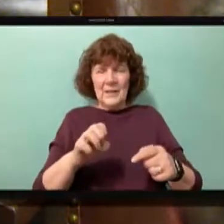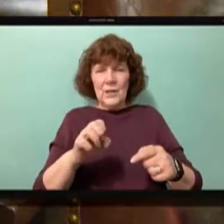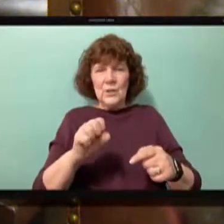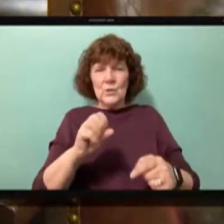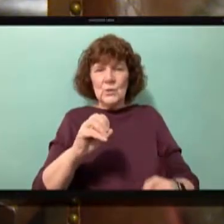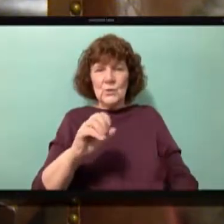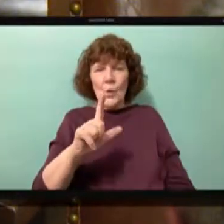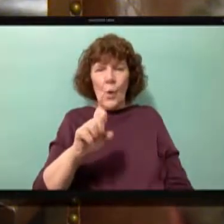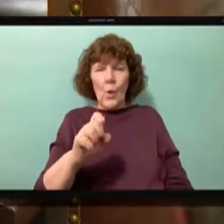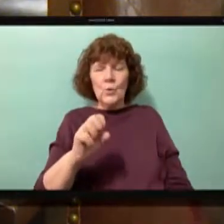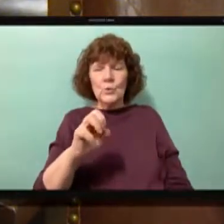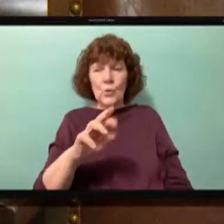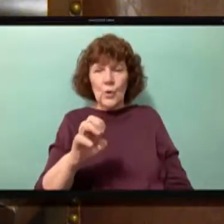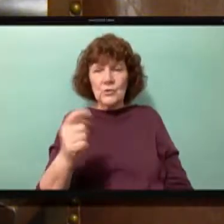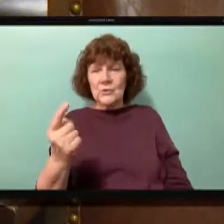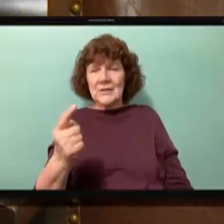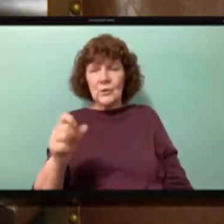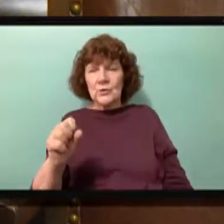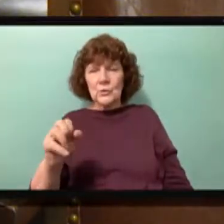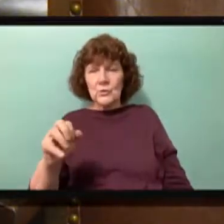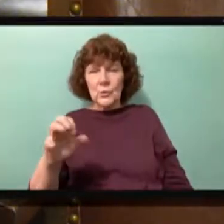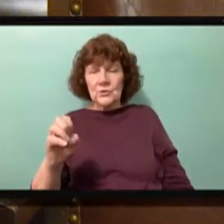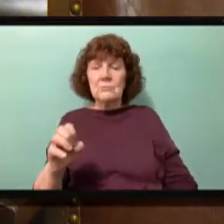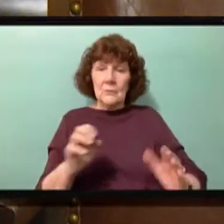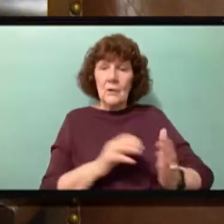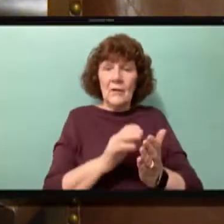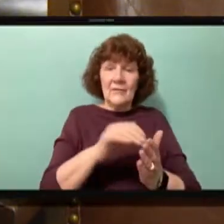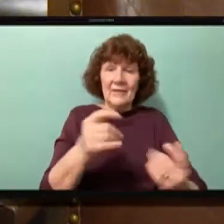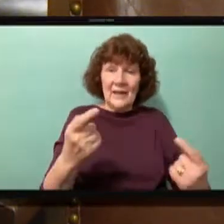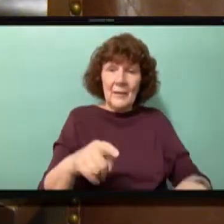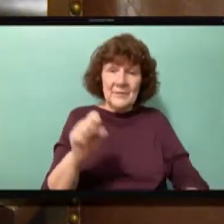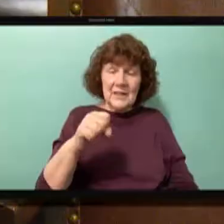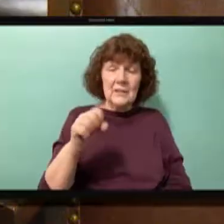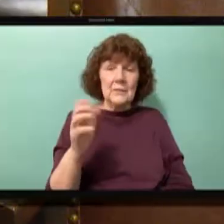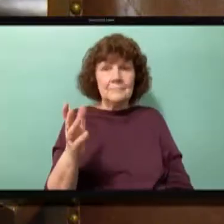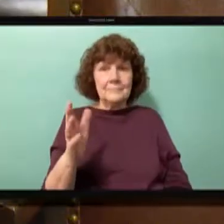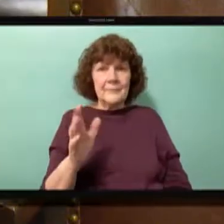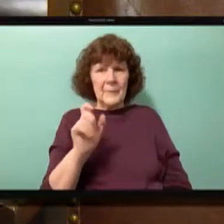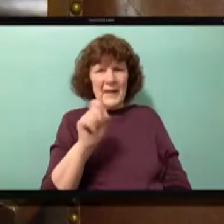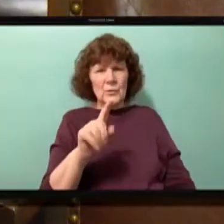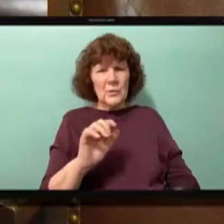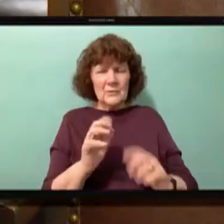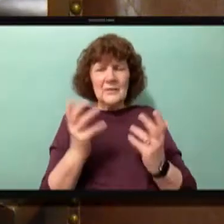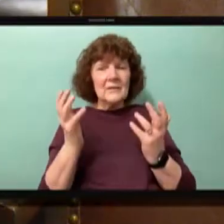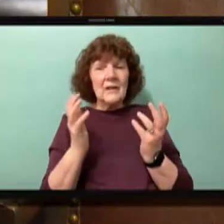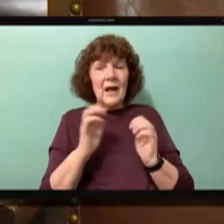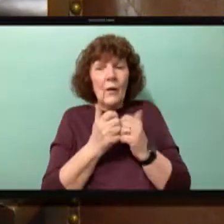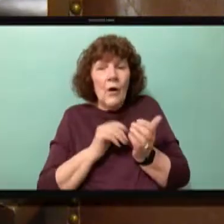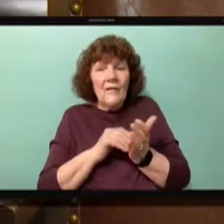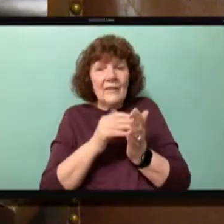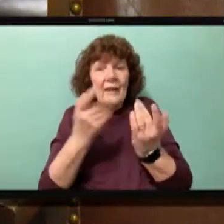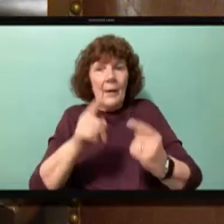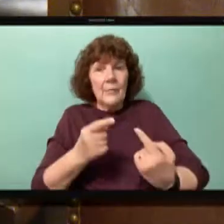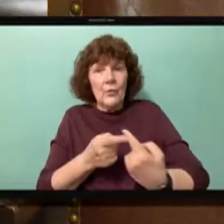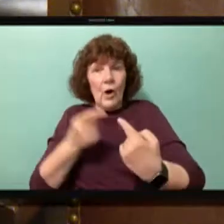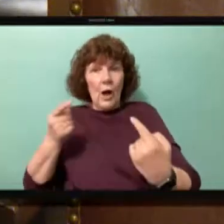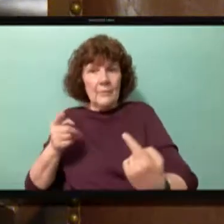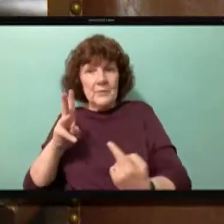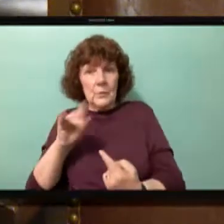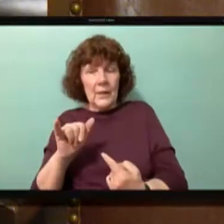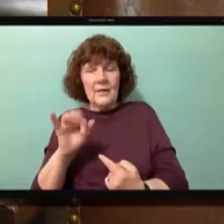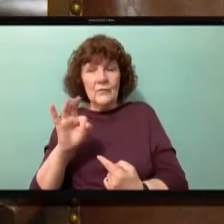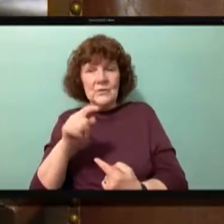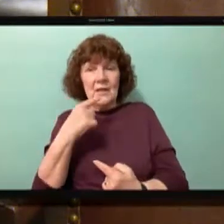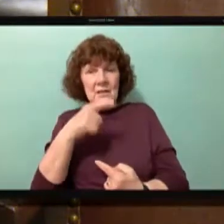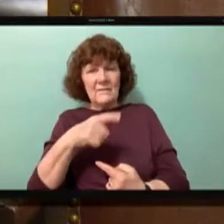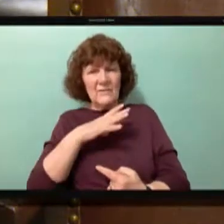to pass Yes, pass quite this. often. How often does it happen the other way, where you say this is fine, this is a